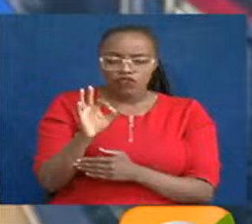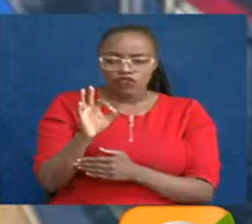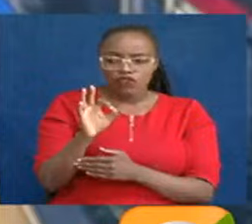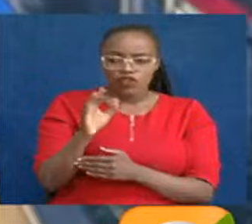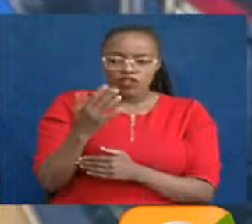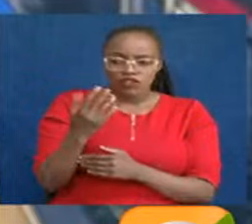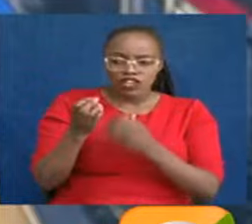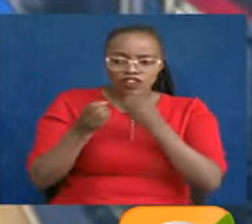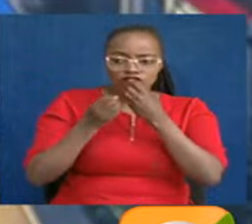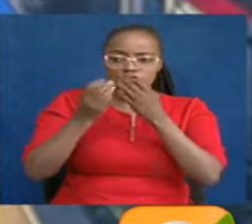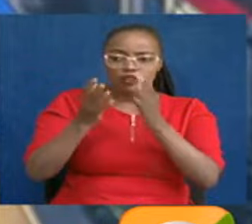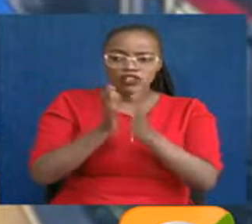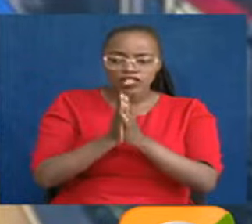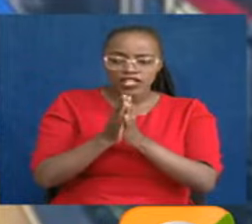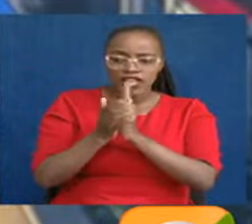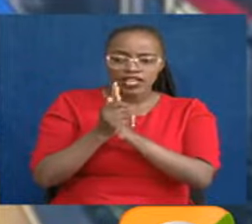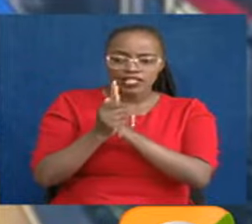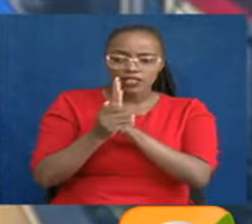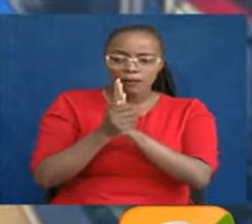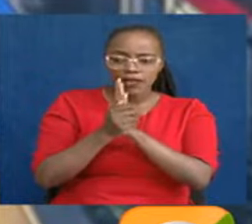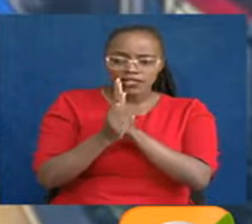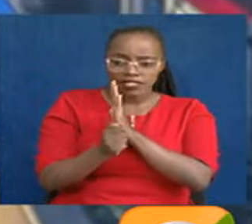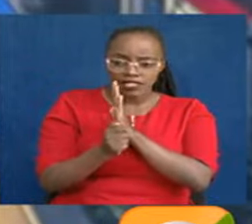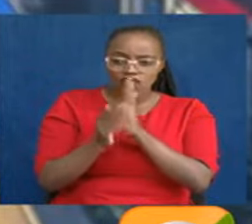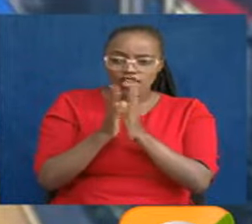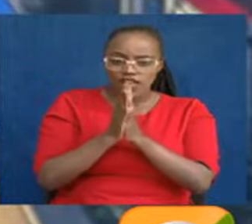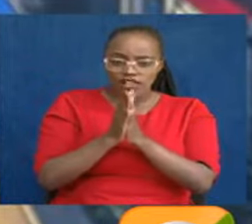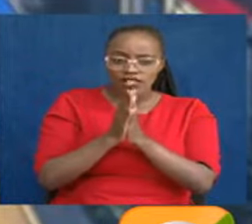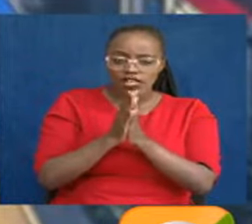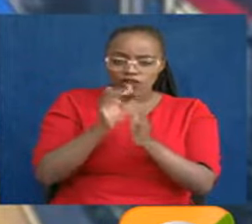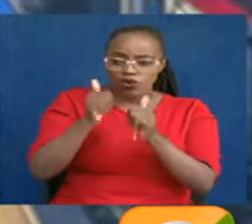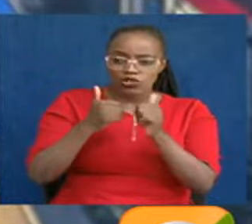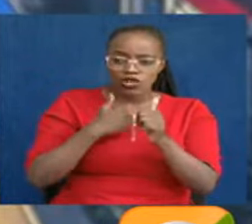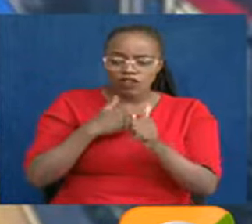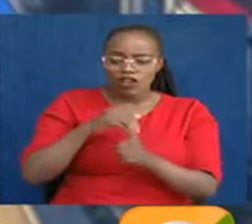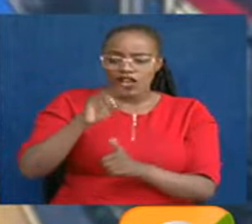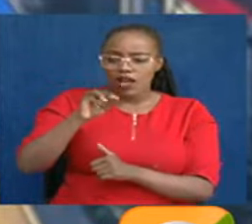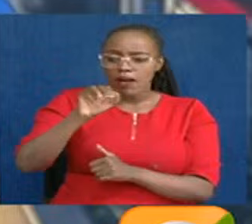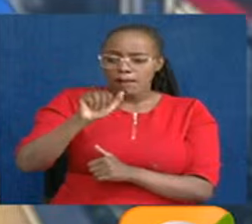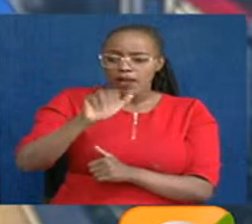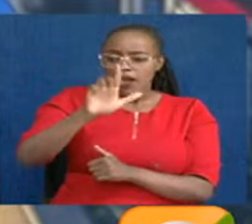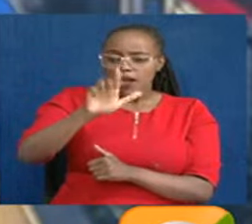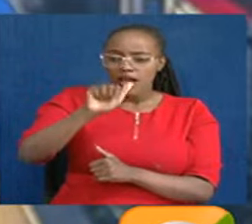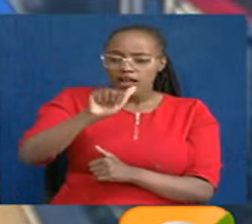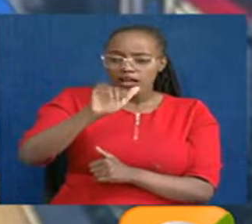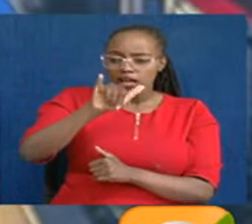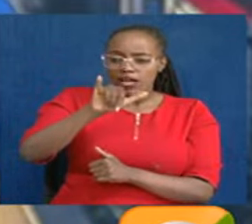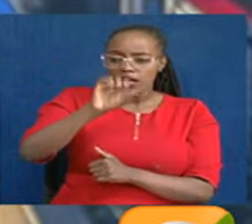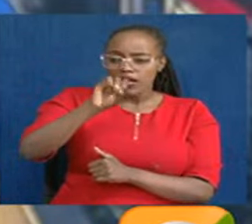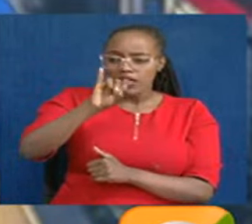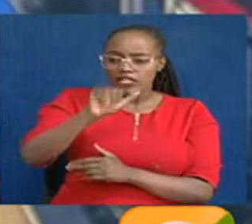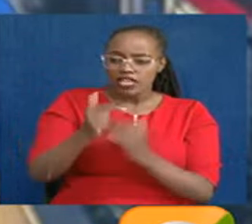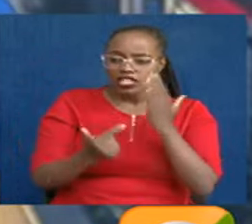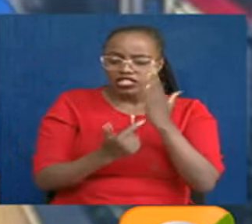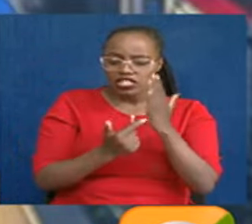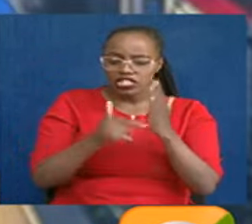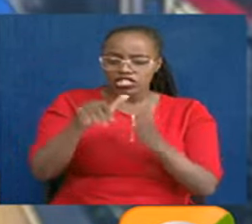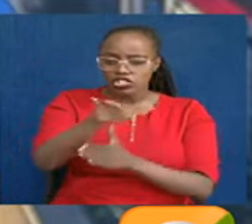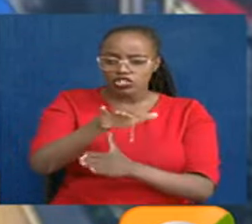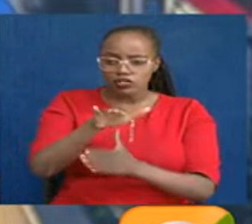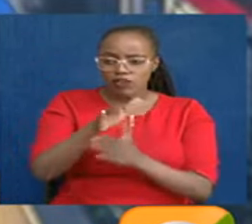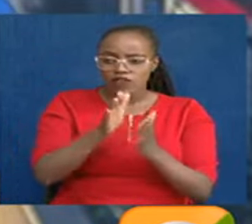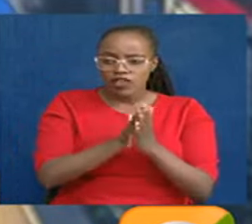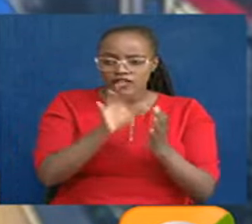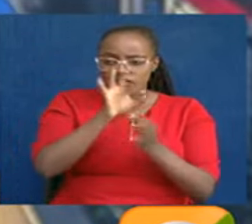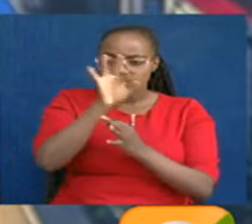of information and expertise. And one, you know, Malaysia is known for its expertise in, you know, the digital space,